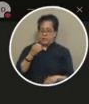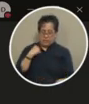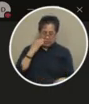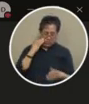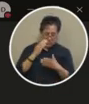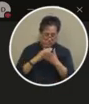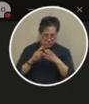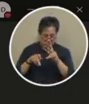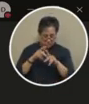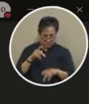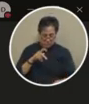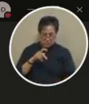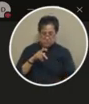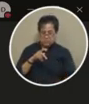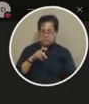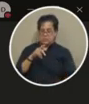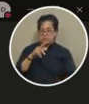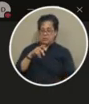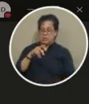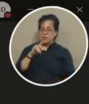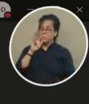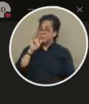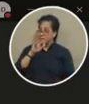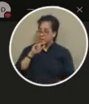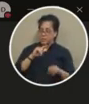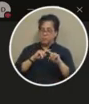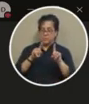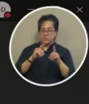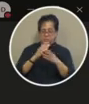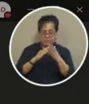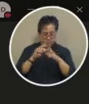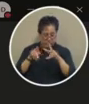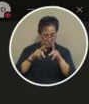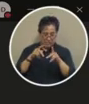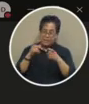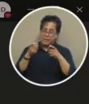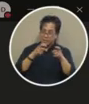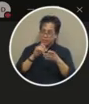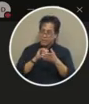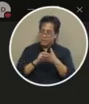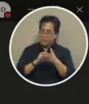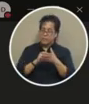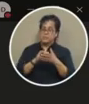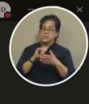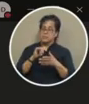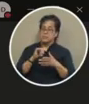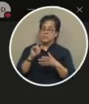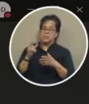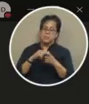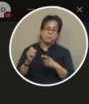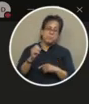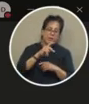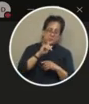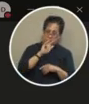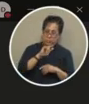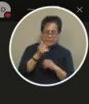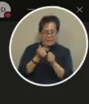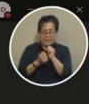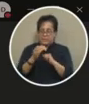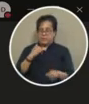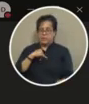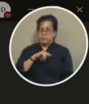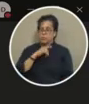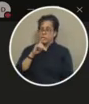people are remaining on the plane, but if people are coming in, handling them, and then going back to the airport. So just anything we can do,